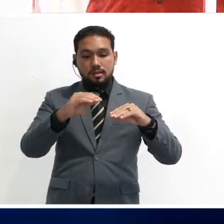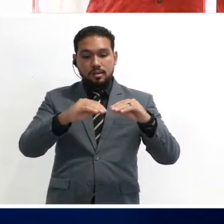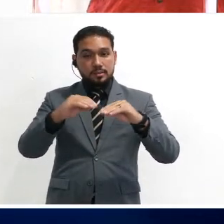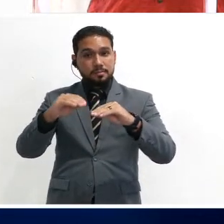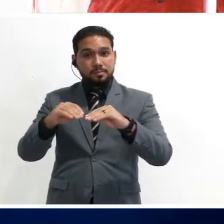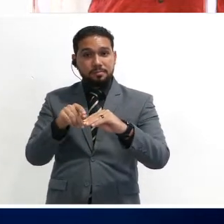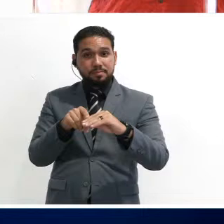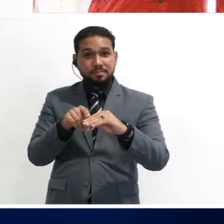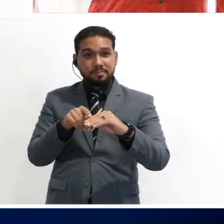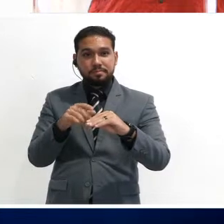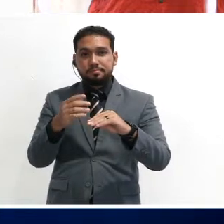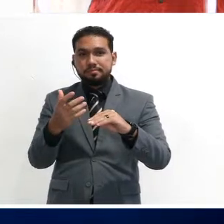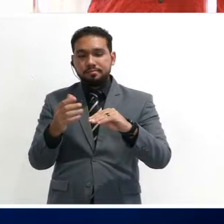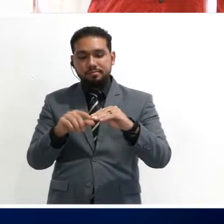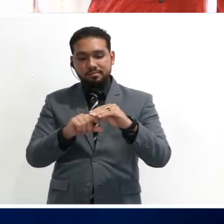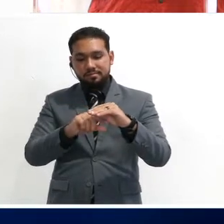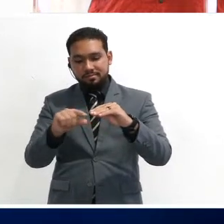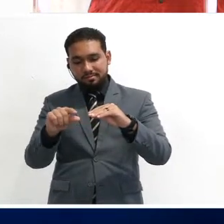board.